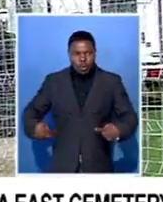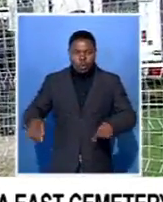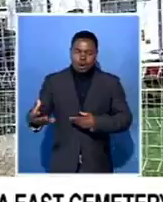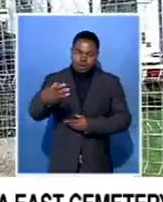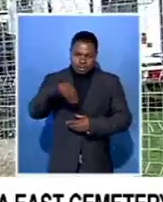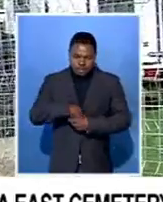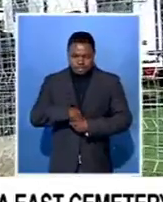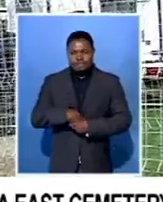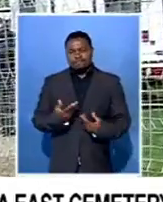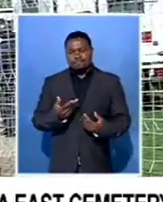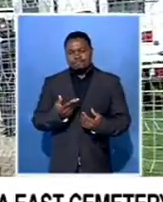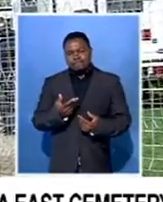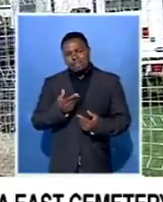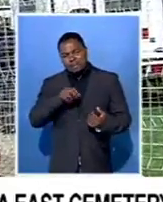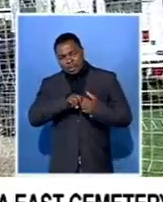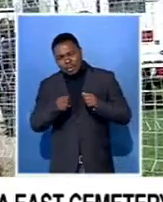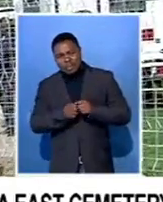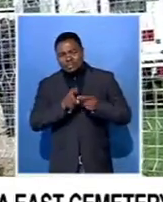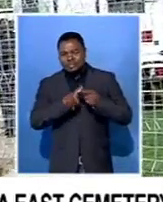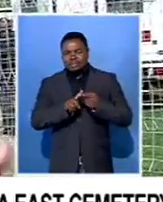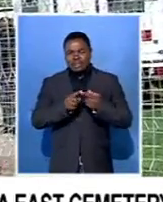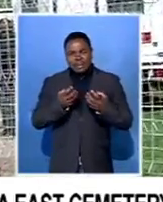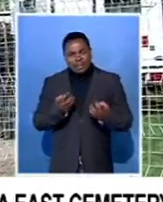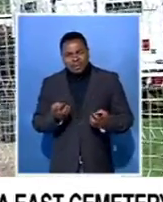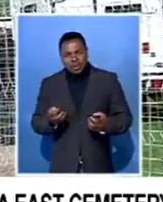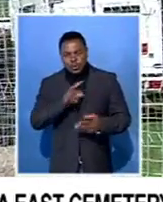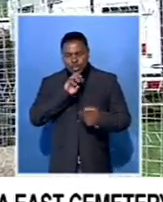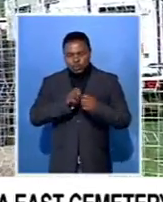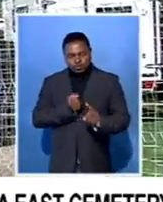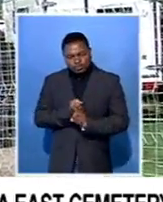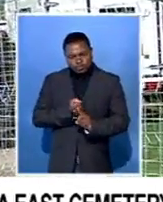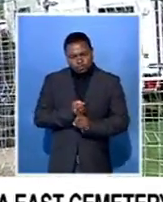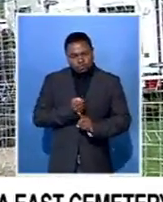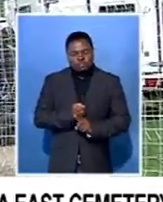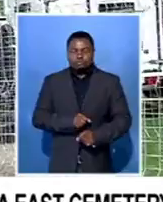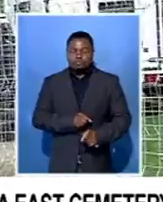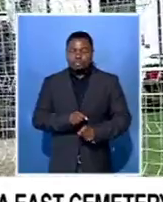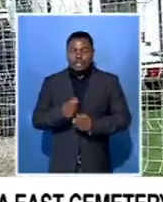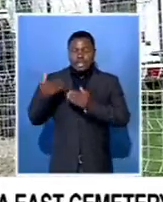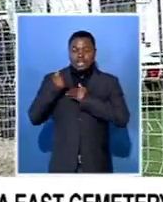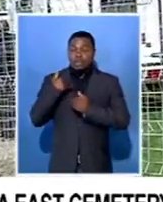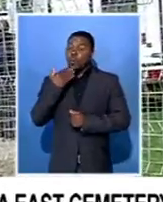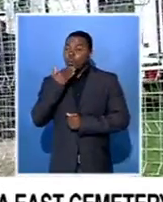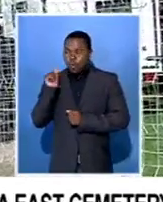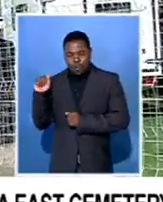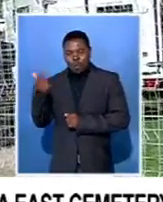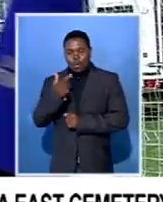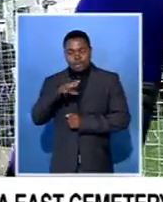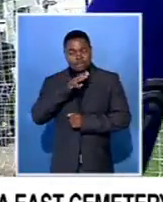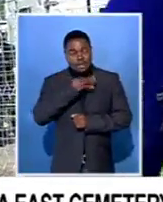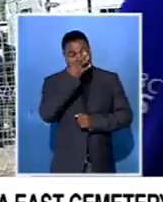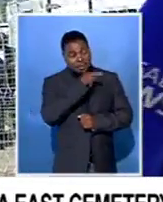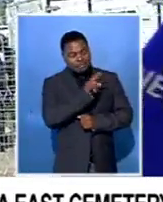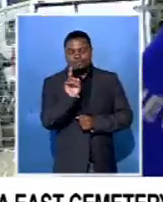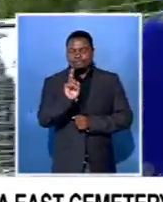in addressing the very acute problems of poverty which are right in front of us, and it's everyone's responsibility, not only government.